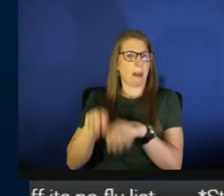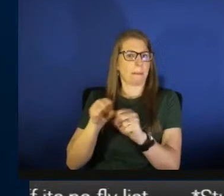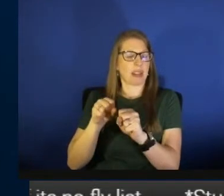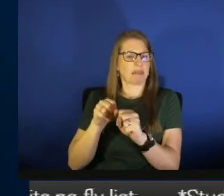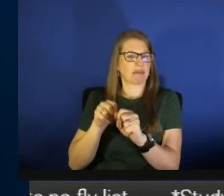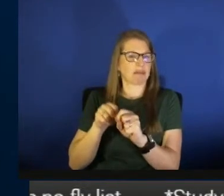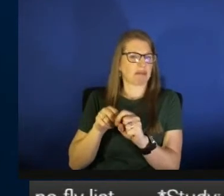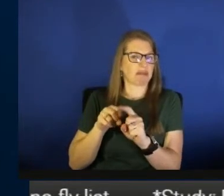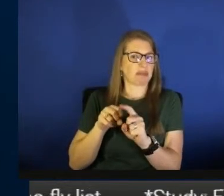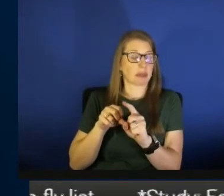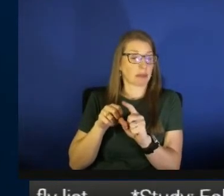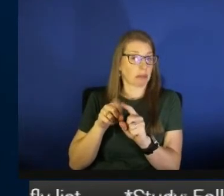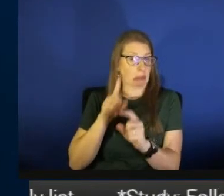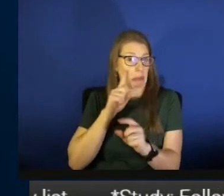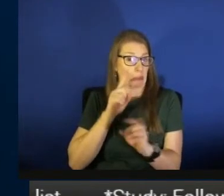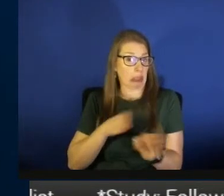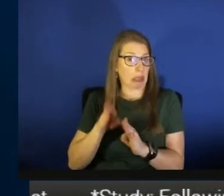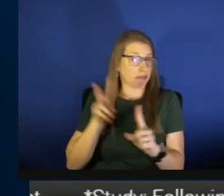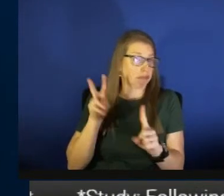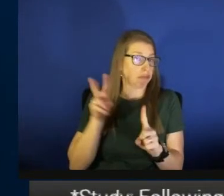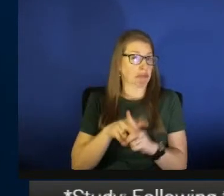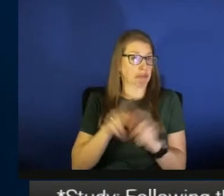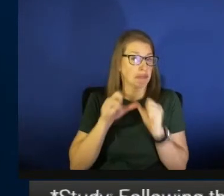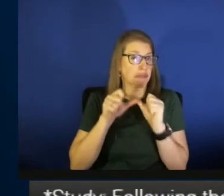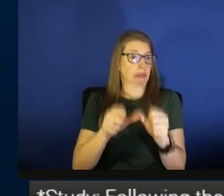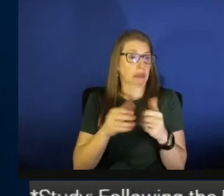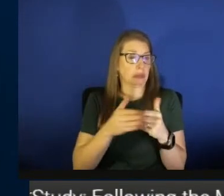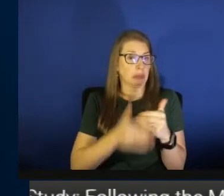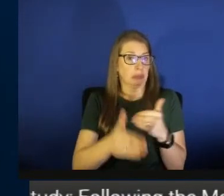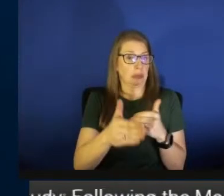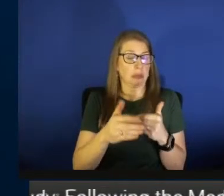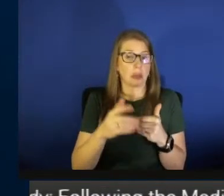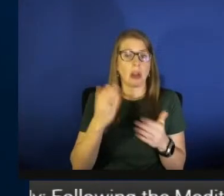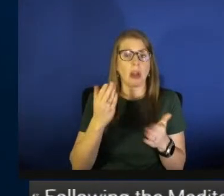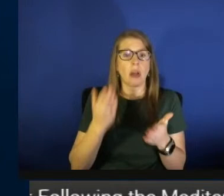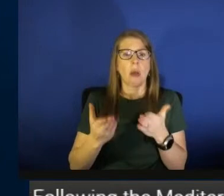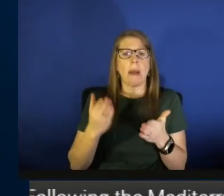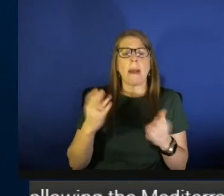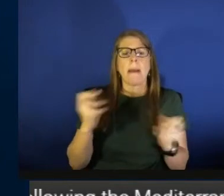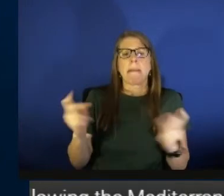going forward, and what might return to normal?